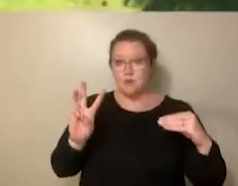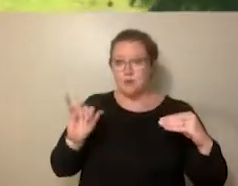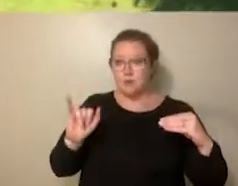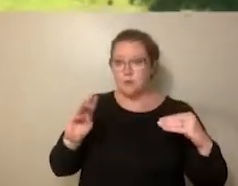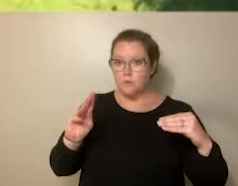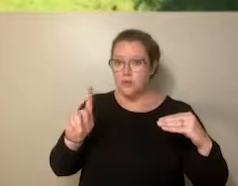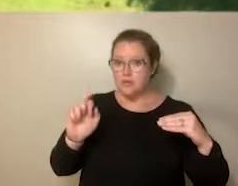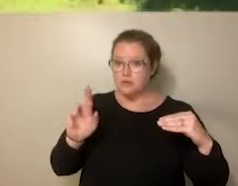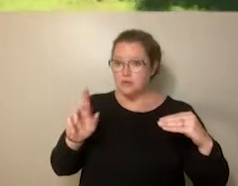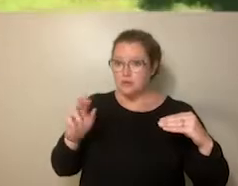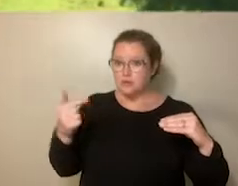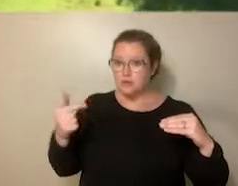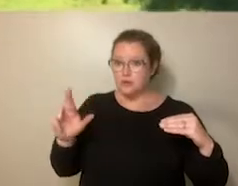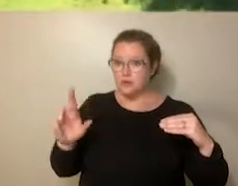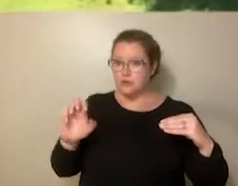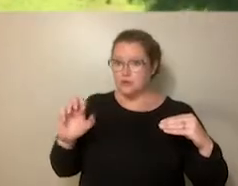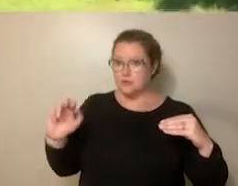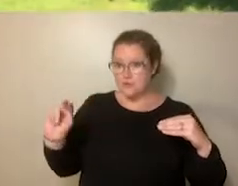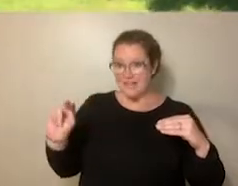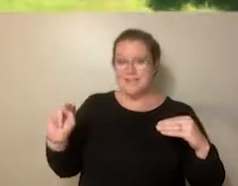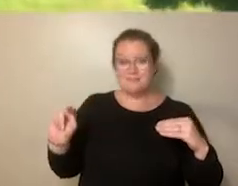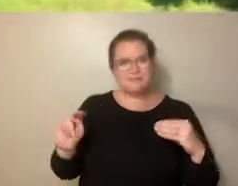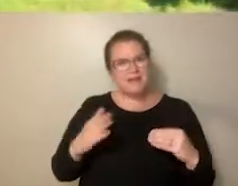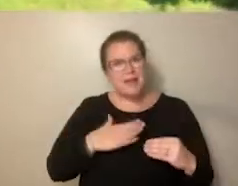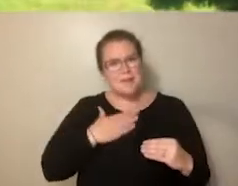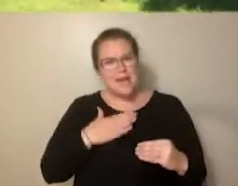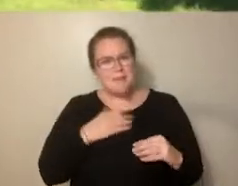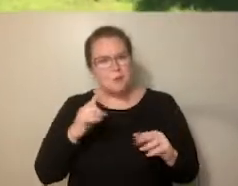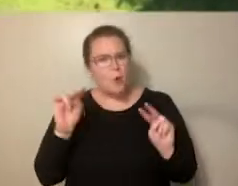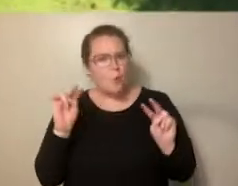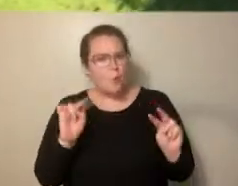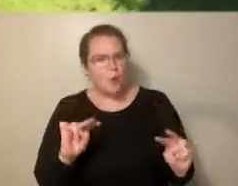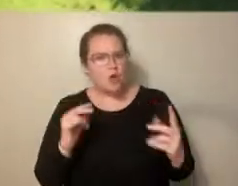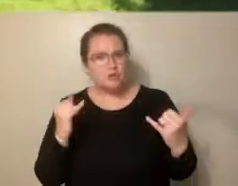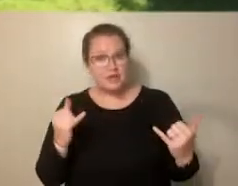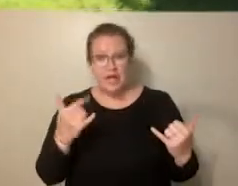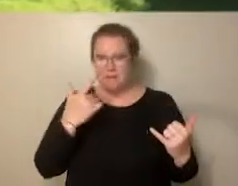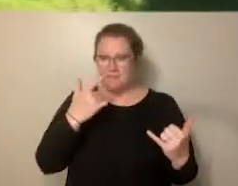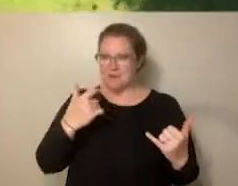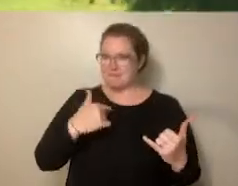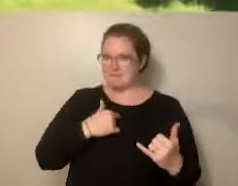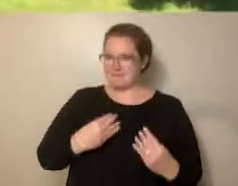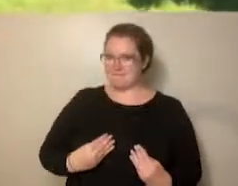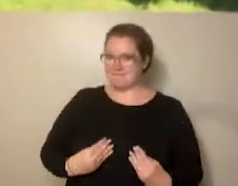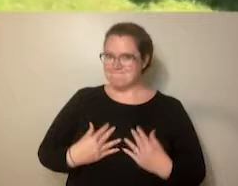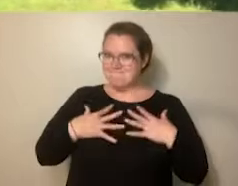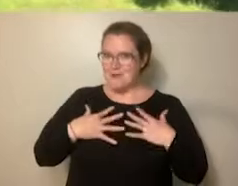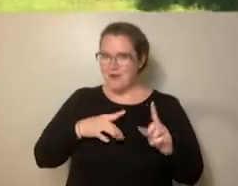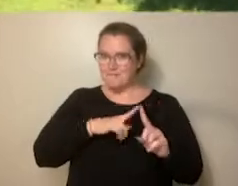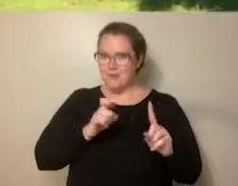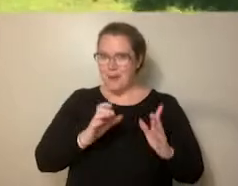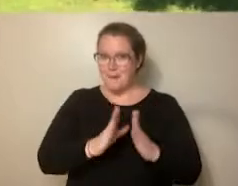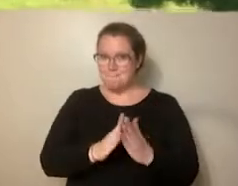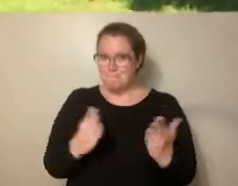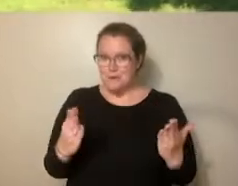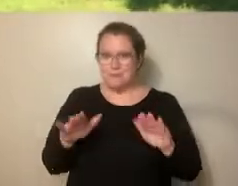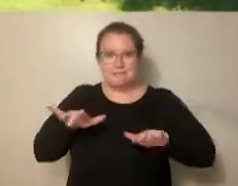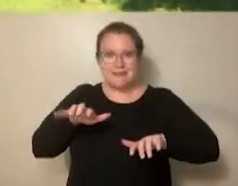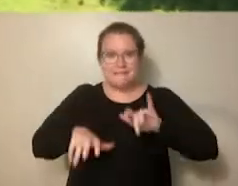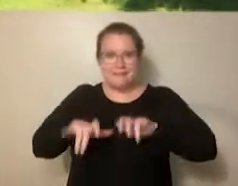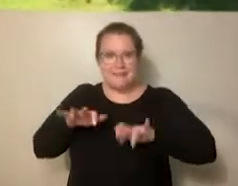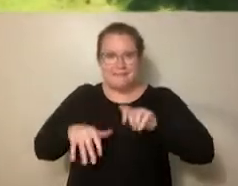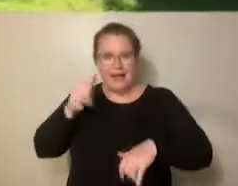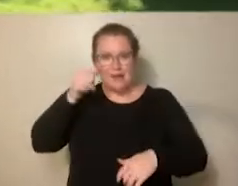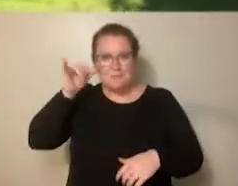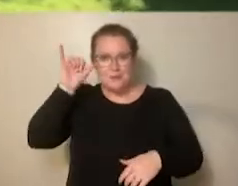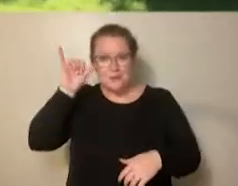the show today because I am very inspired by Mrs. Bradley's reading of Click Clack Moo. Did you know that you could enjoy a story that